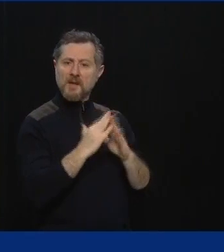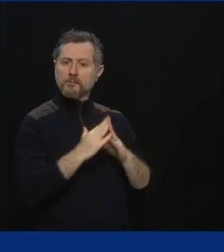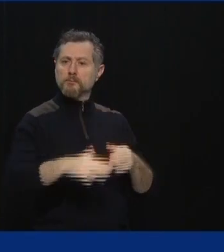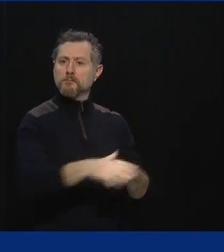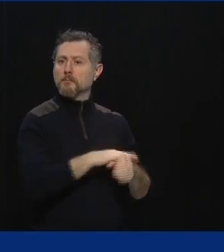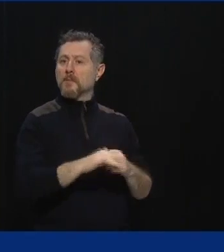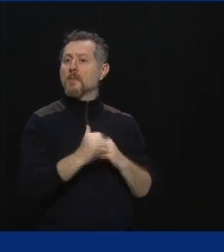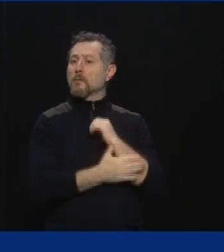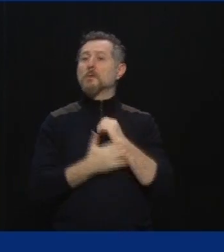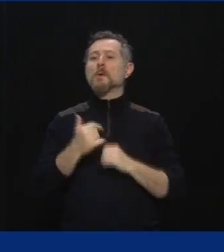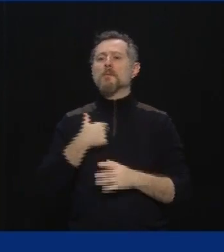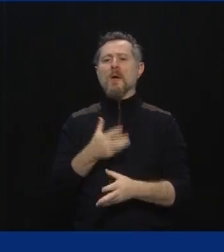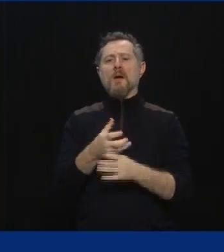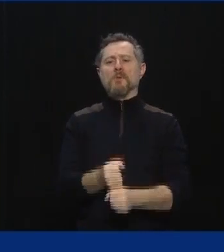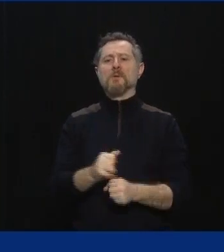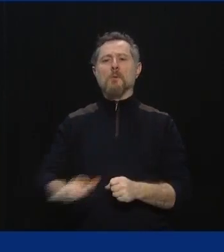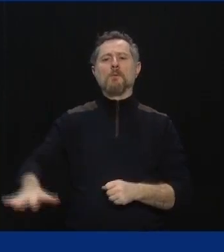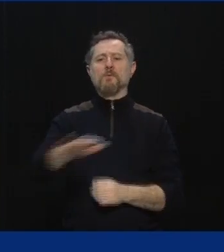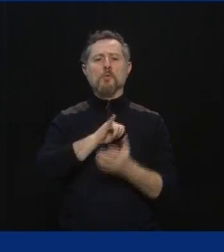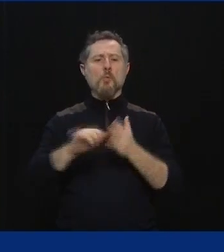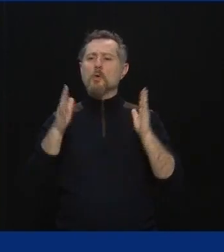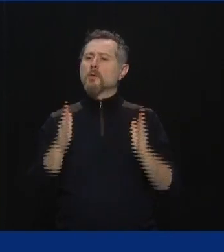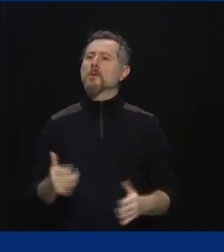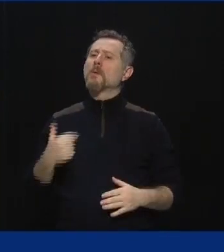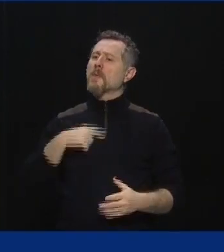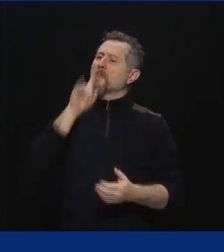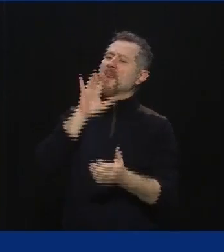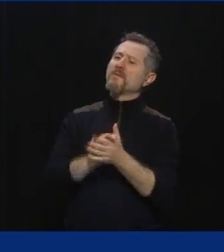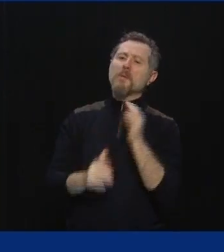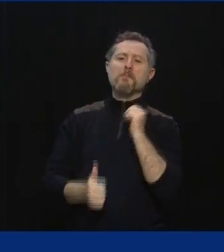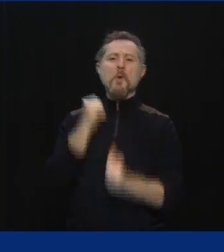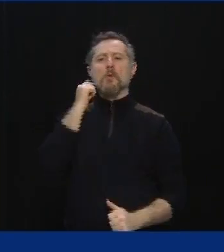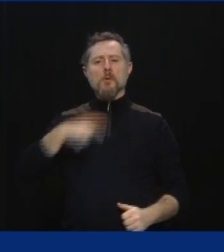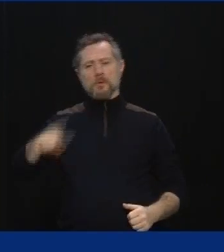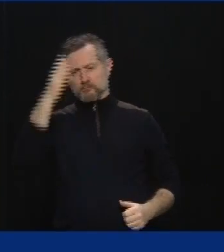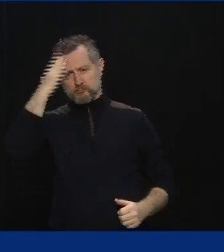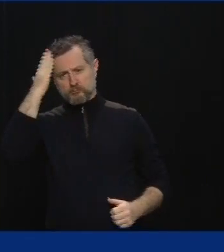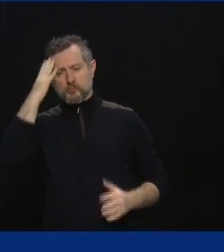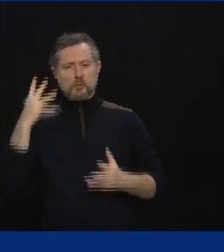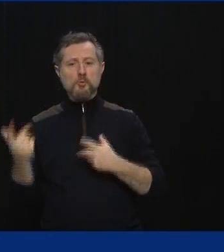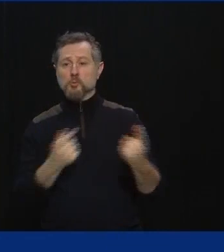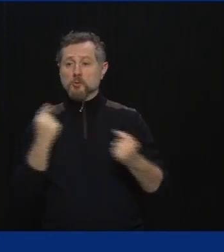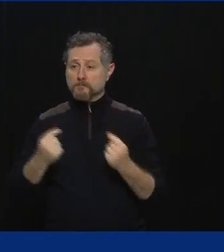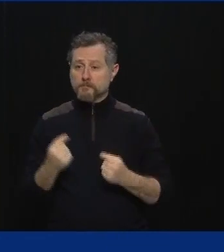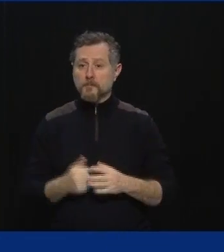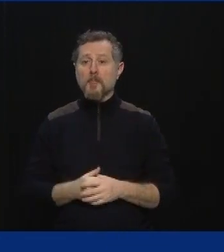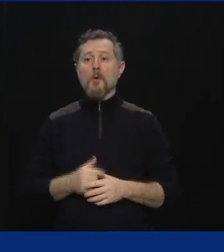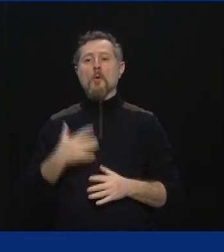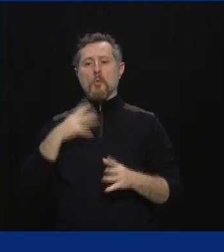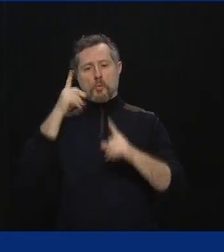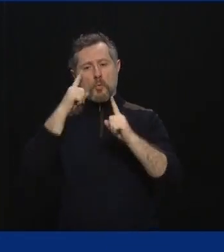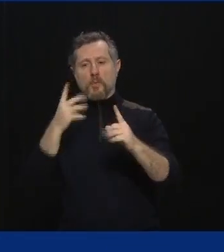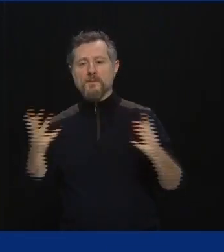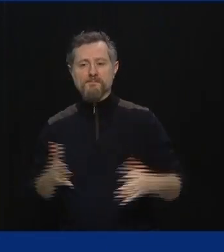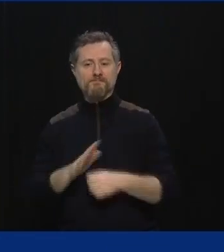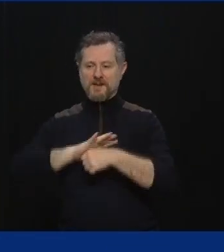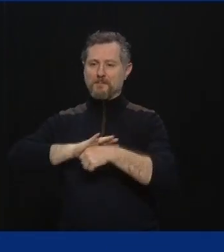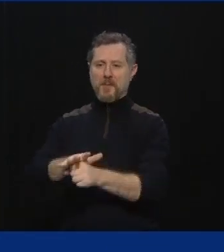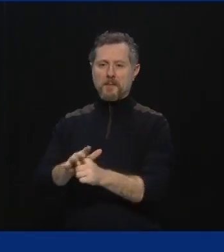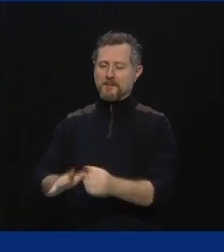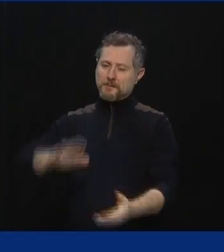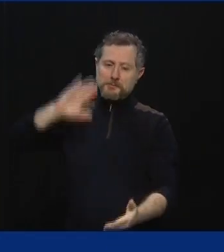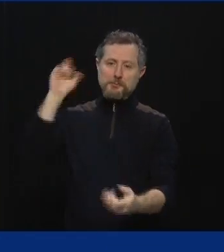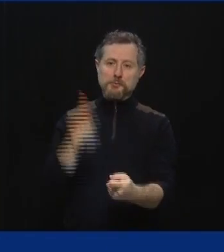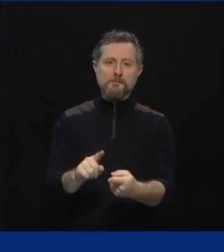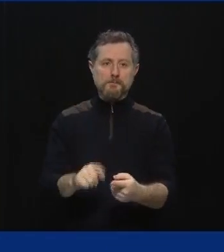faith in New Yorkers. I believe the vast majority want to do what's right. They want to put this pandemic behind us. They want to make sure